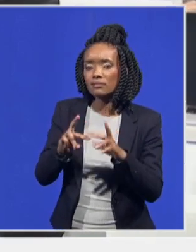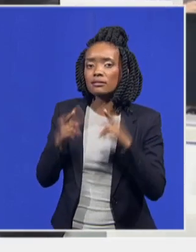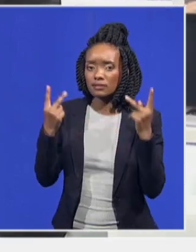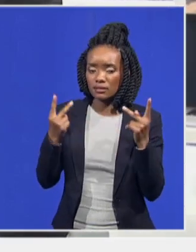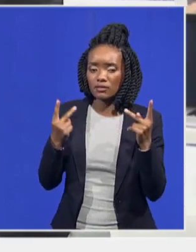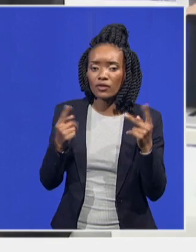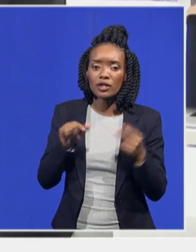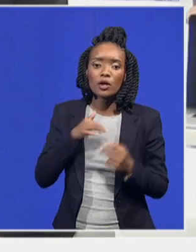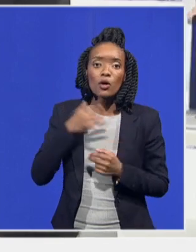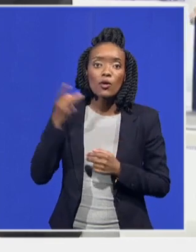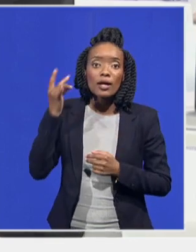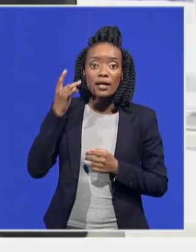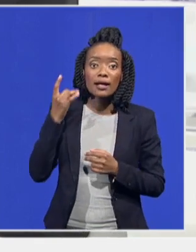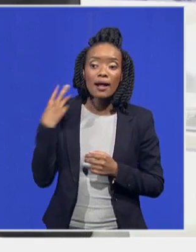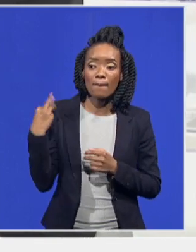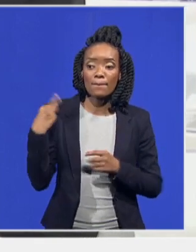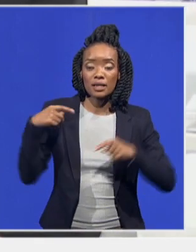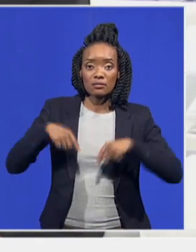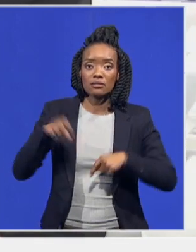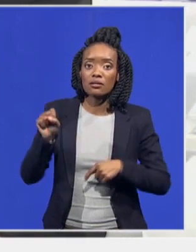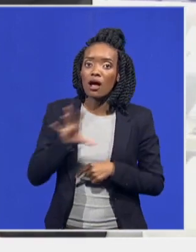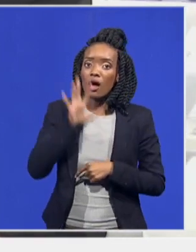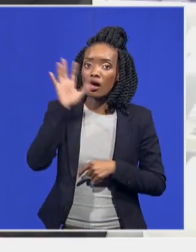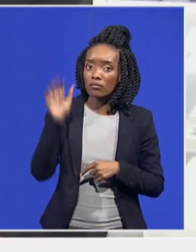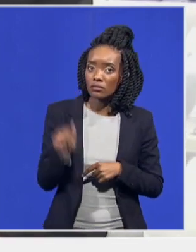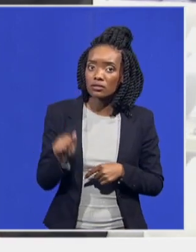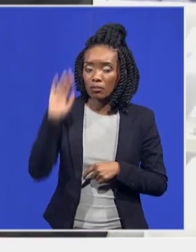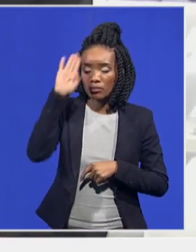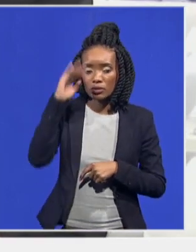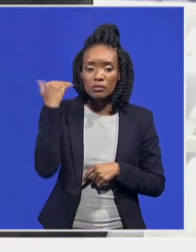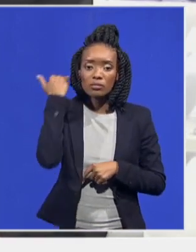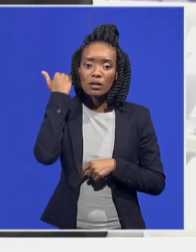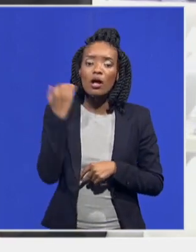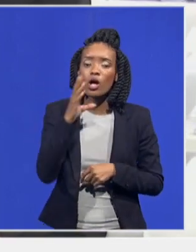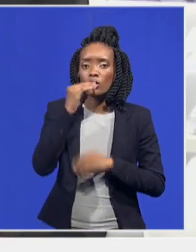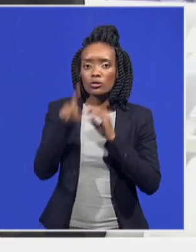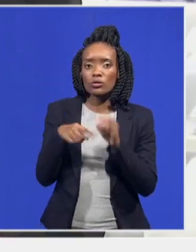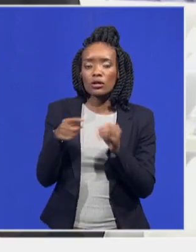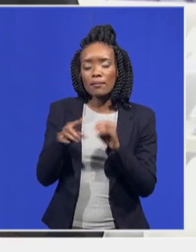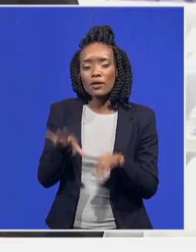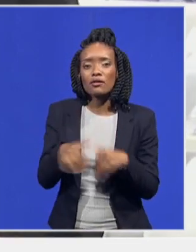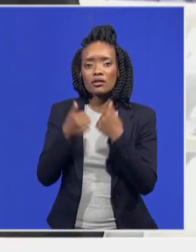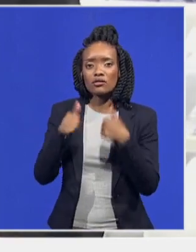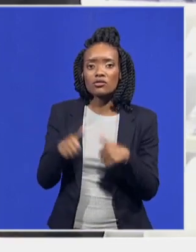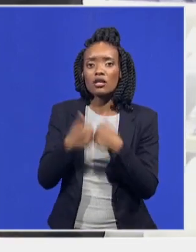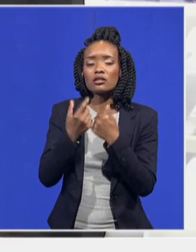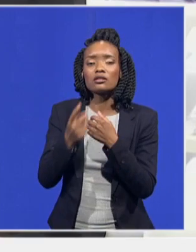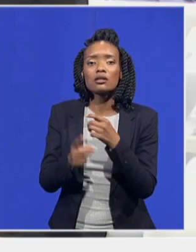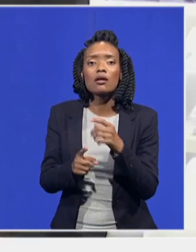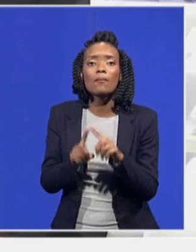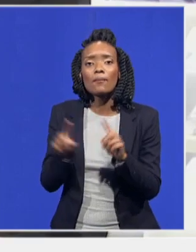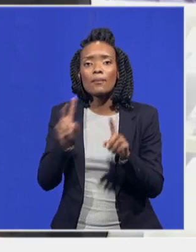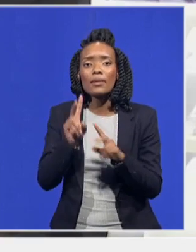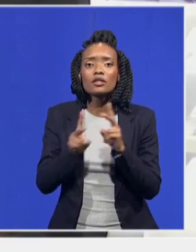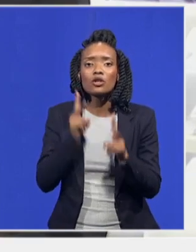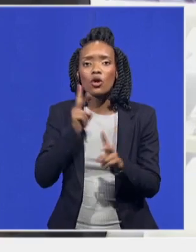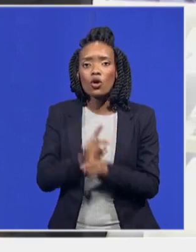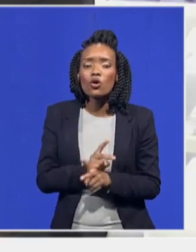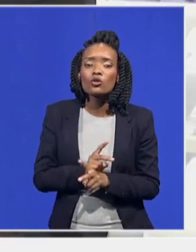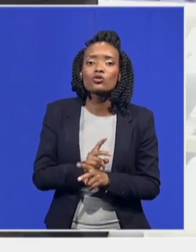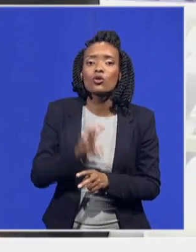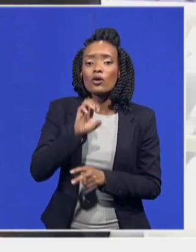from our minister here in South Africa, Patricia de Lille, speaking about some of the challenges, but also easing of the e-visa in